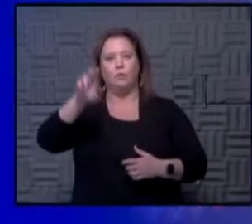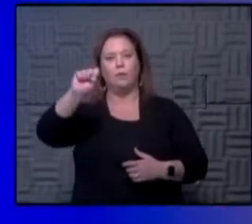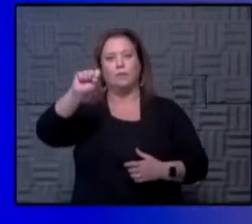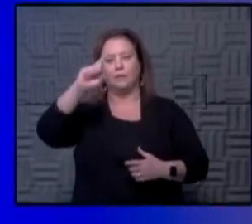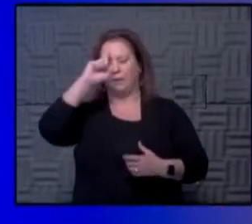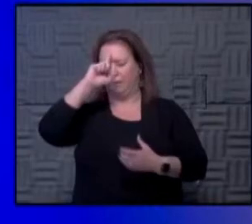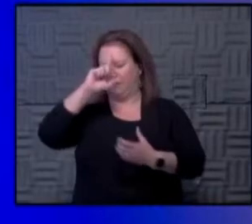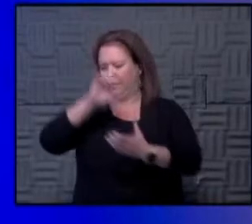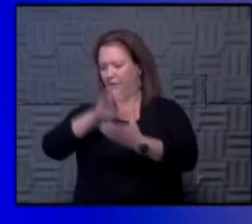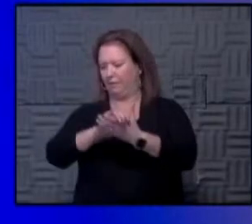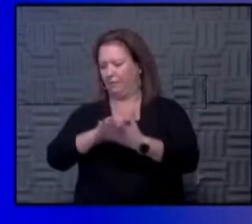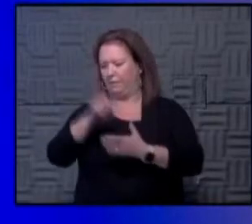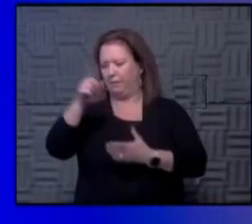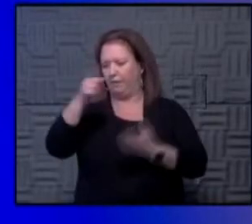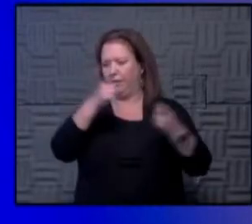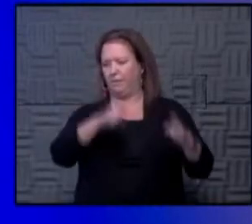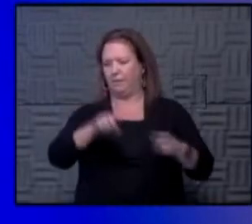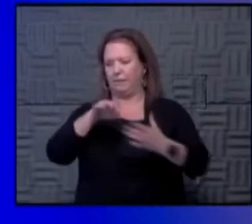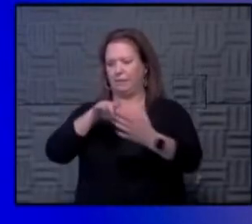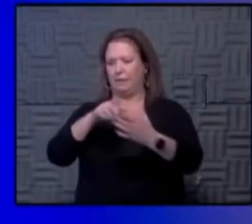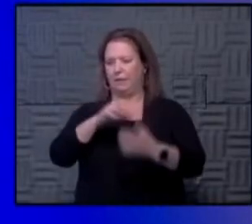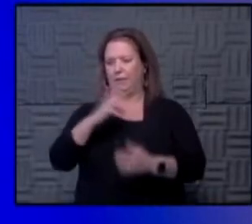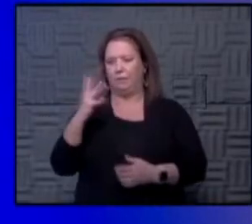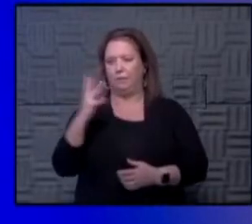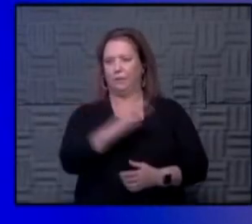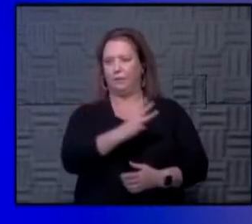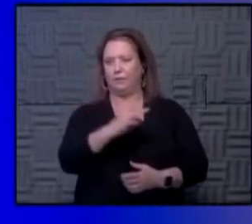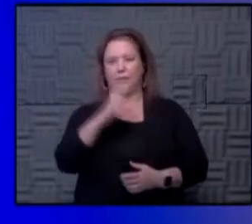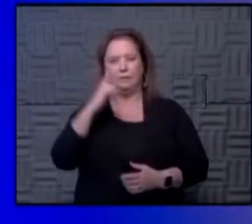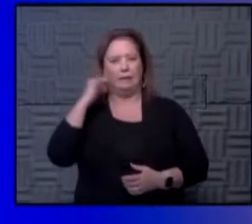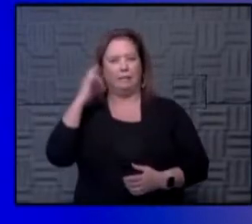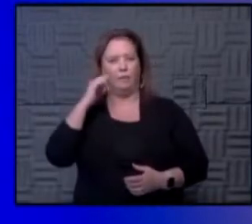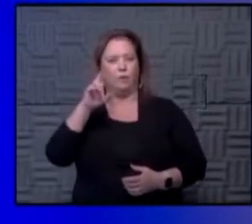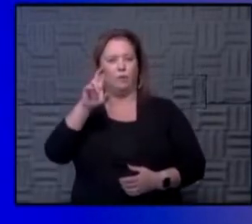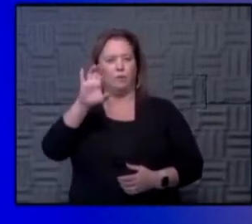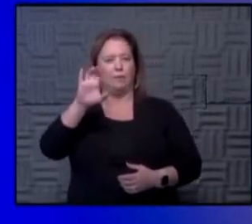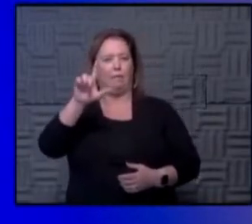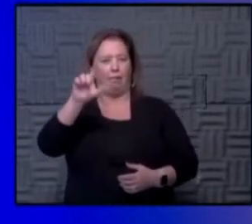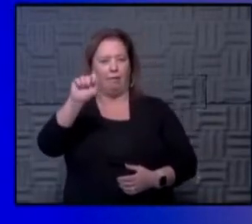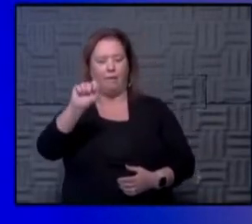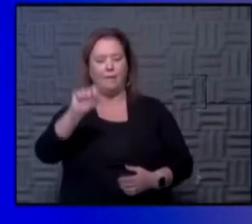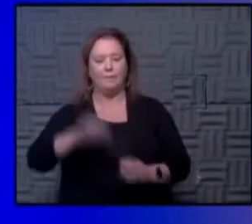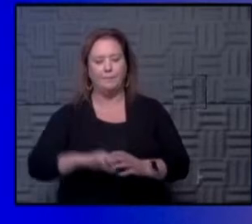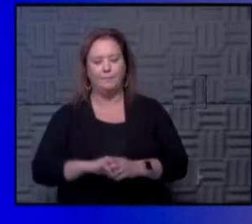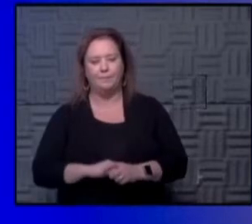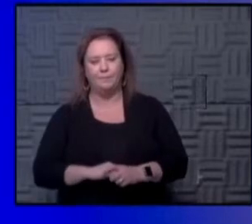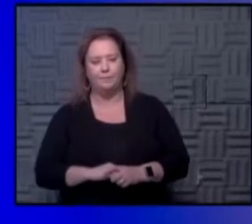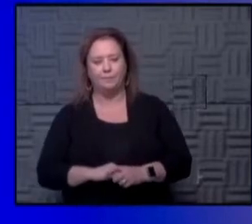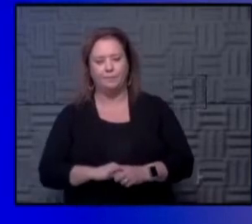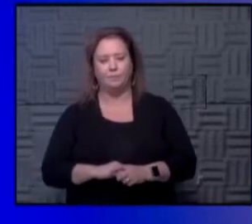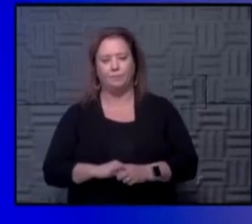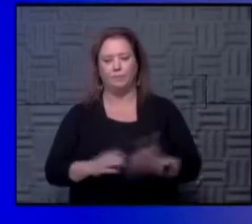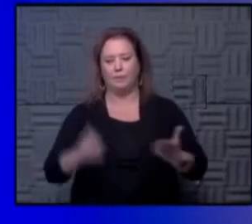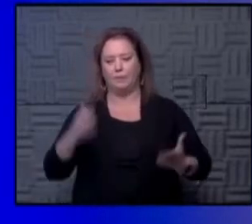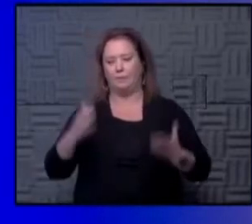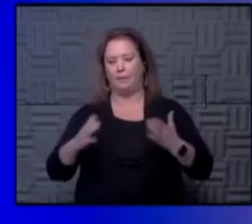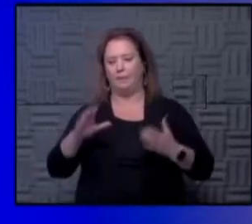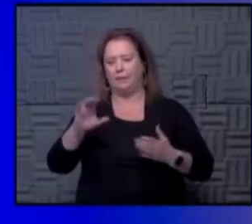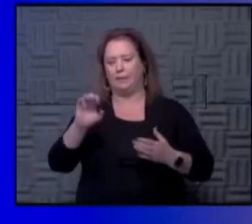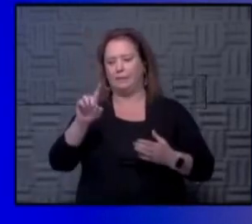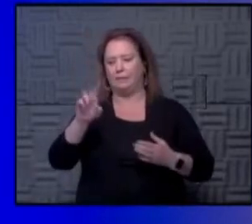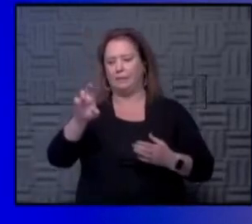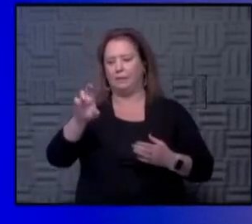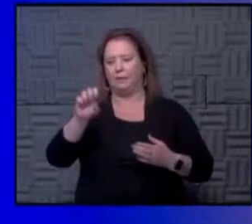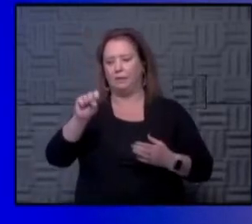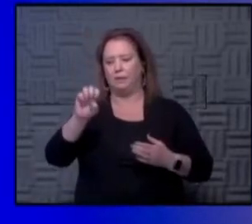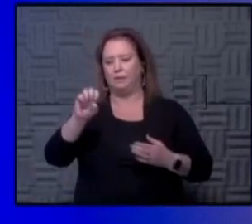States, I believe. I think out in the West, California, UCLA, or something of that nature. Or maybe it was